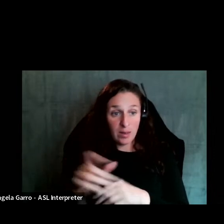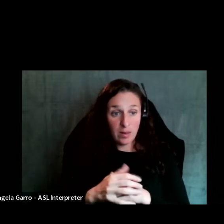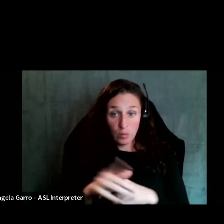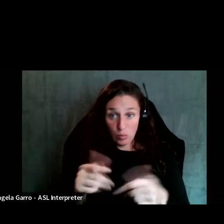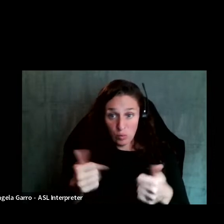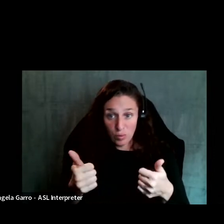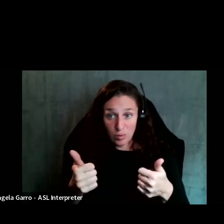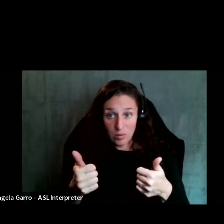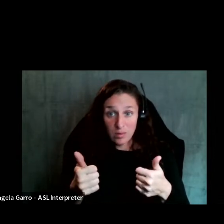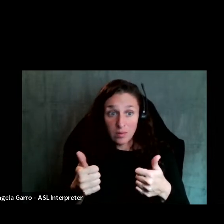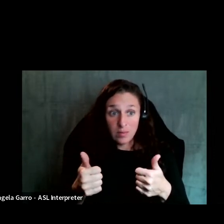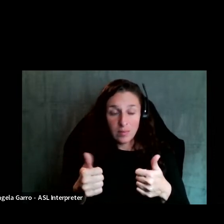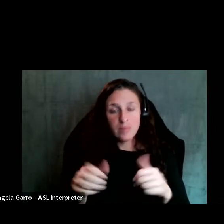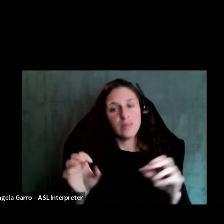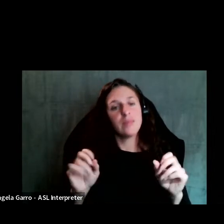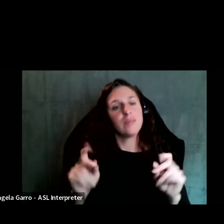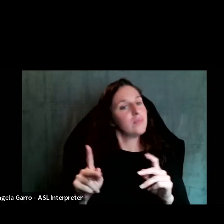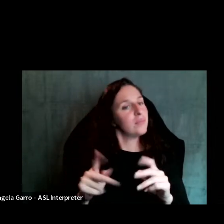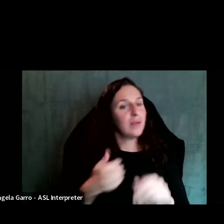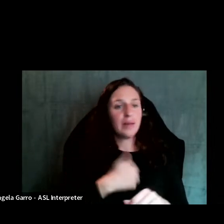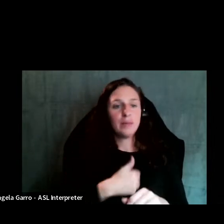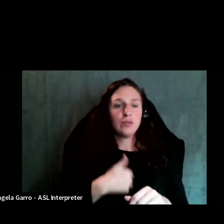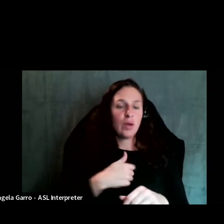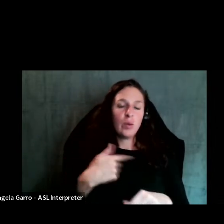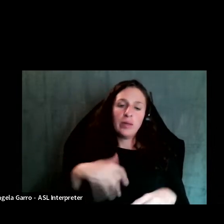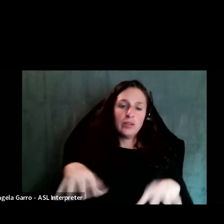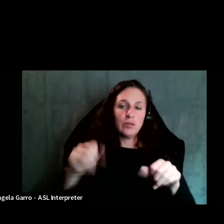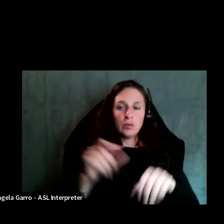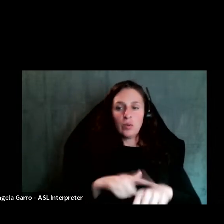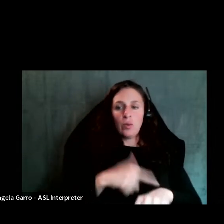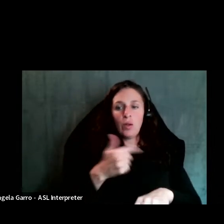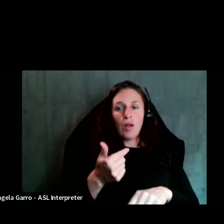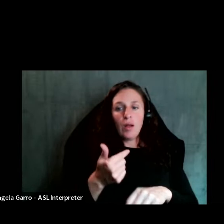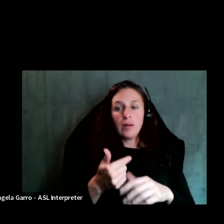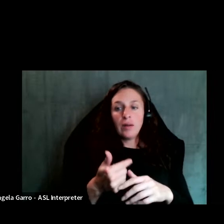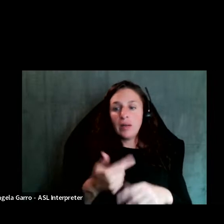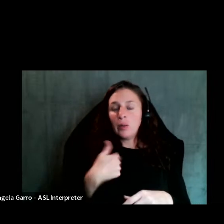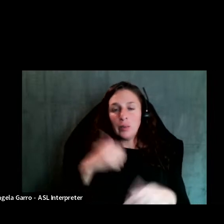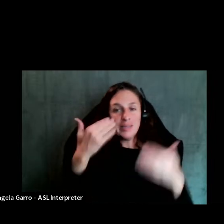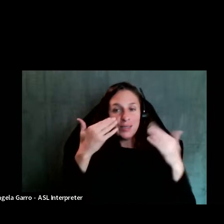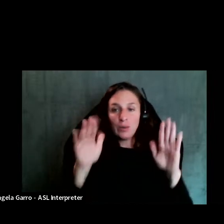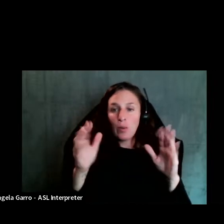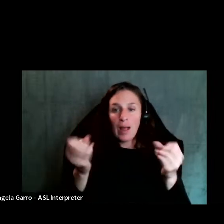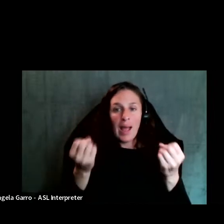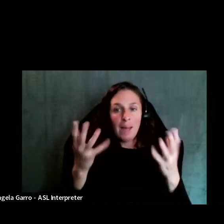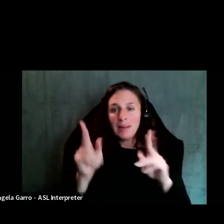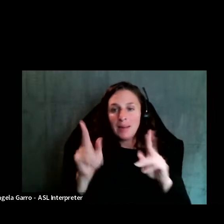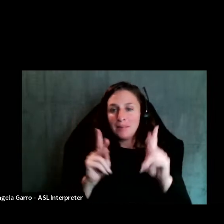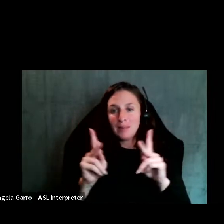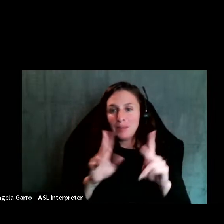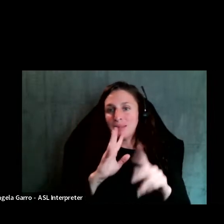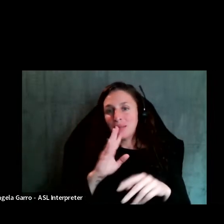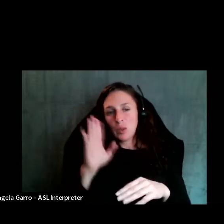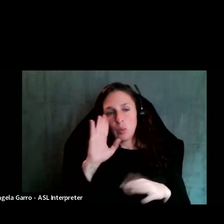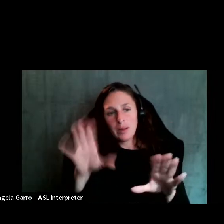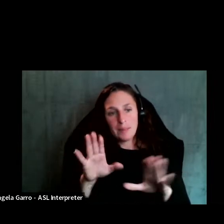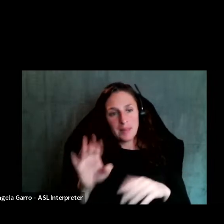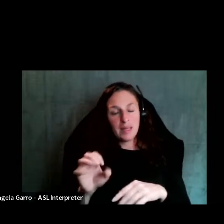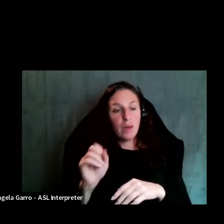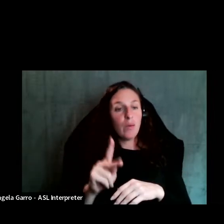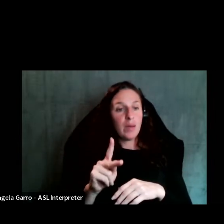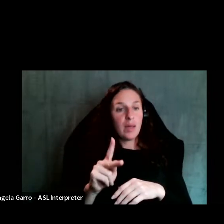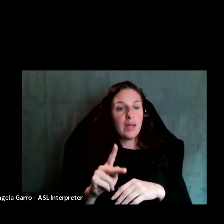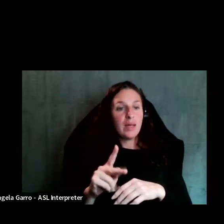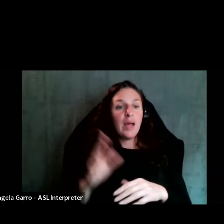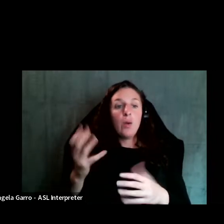with that? All right. I'm sorry we took so long, but we didn't know how many speakers there were going to be. Okay, so I'd